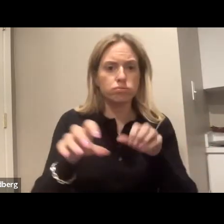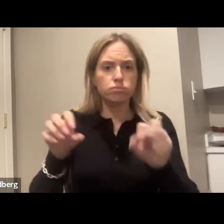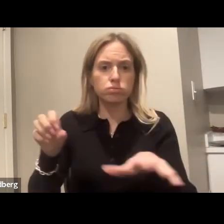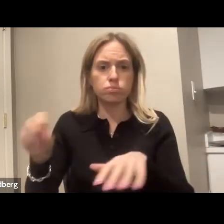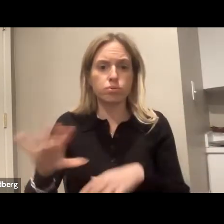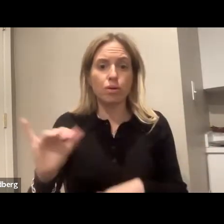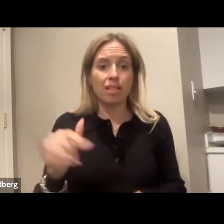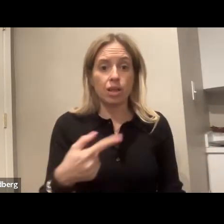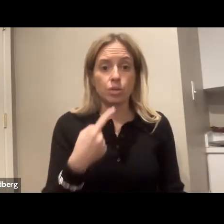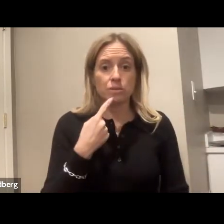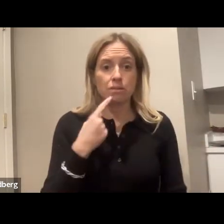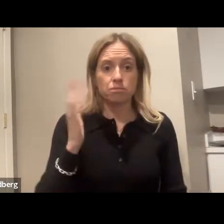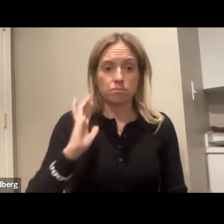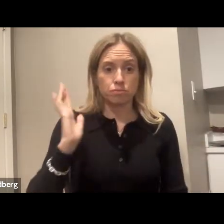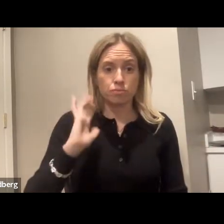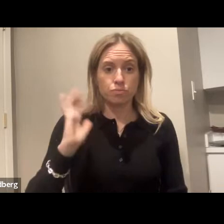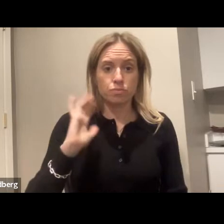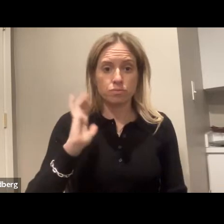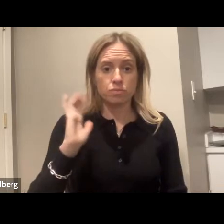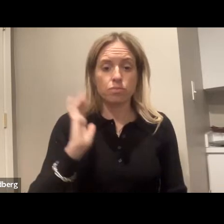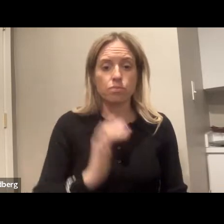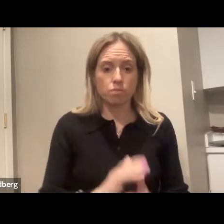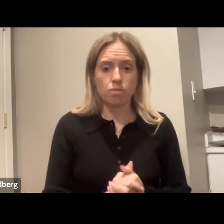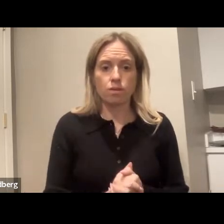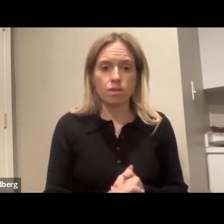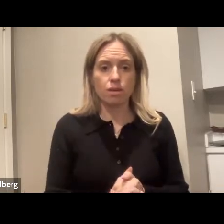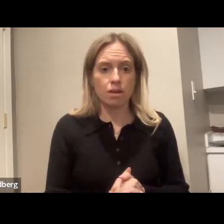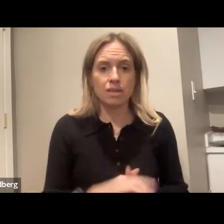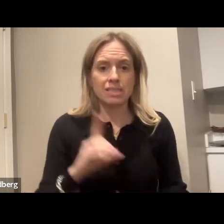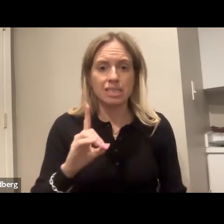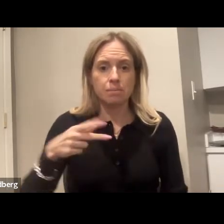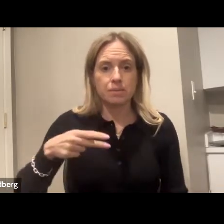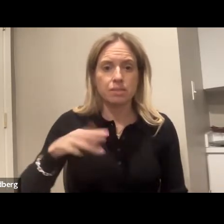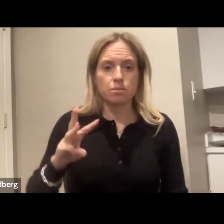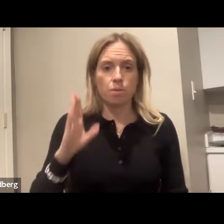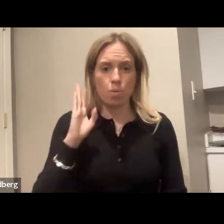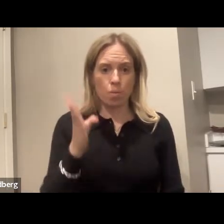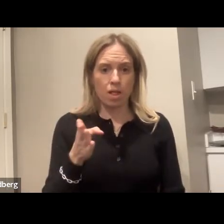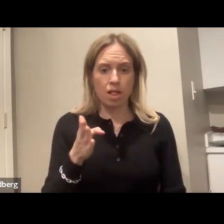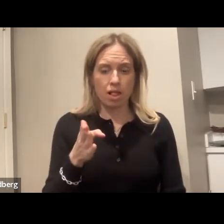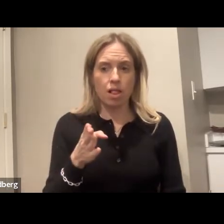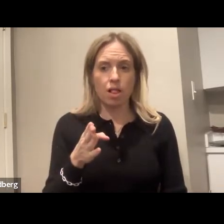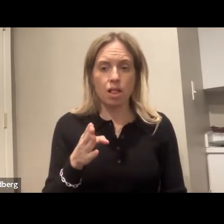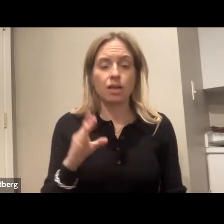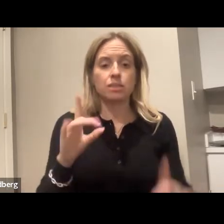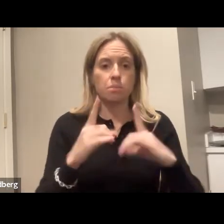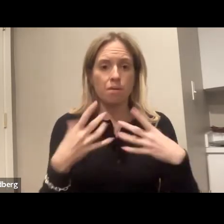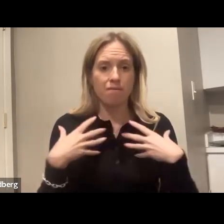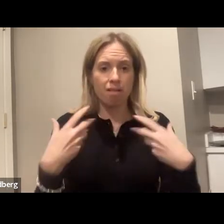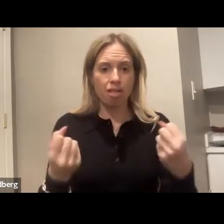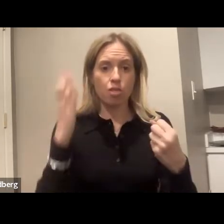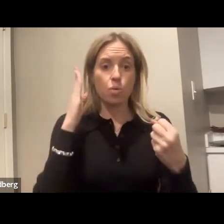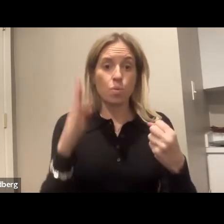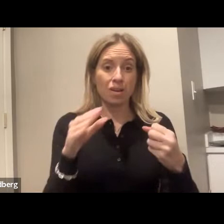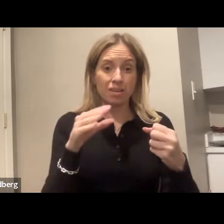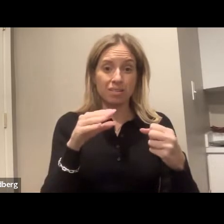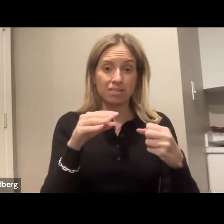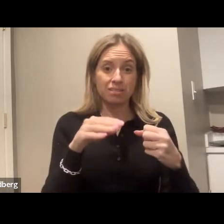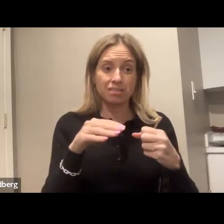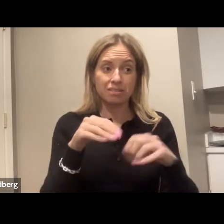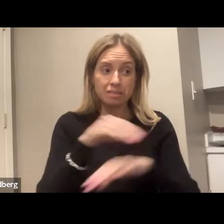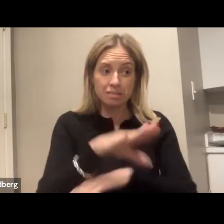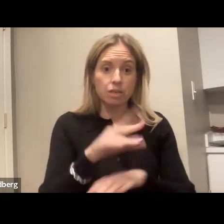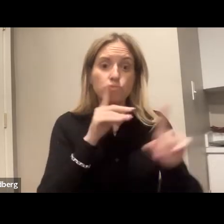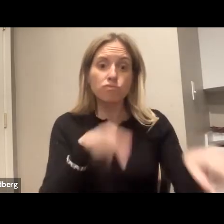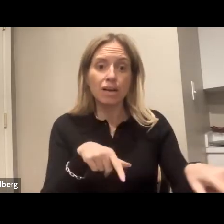mentioned earlier, they'll send a response, DPW or Department of Health will send a response back, nothing found or something like